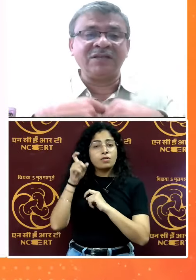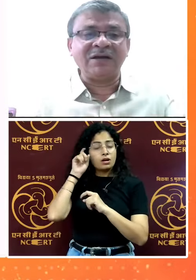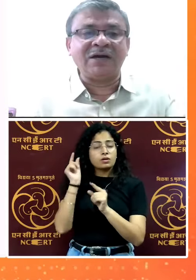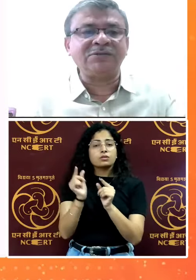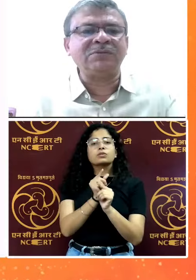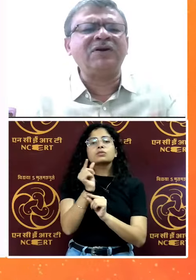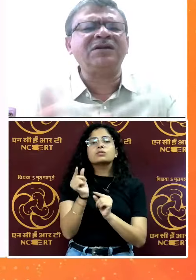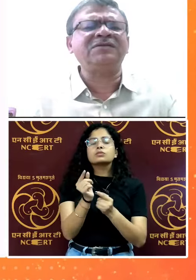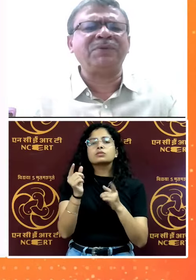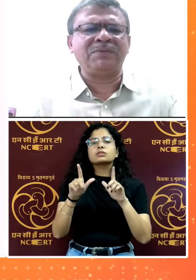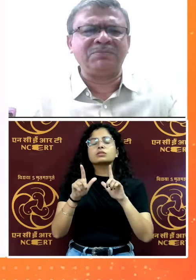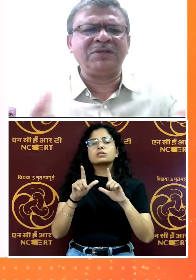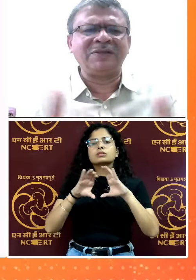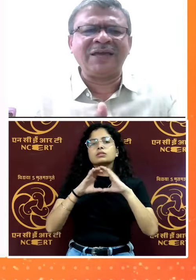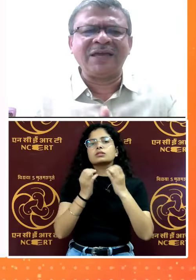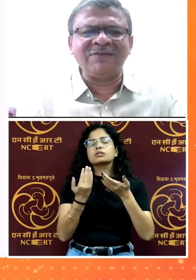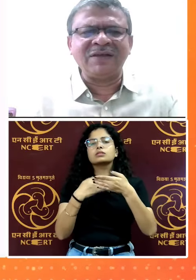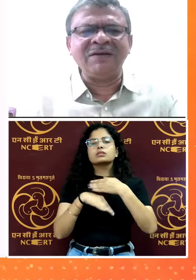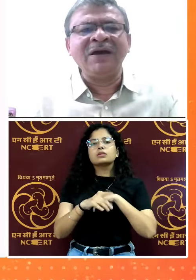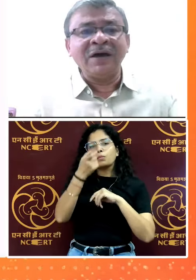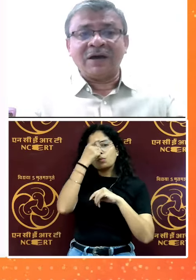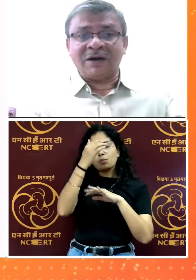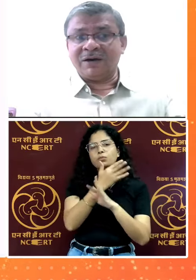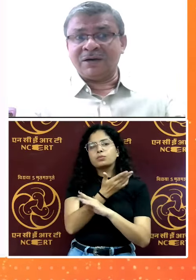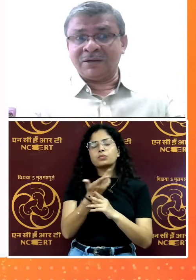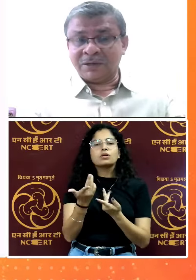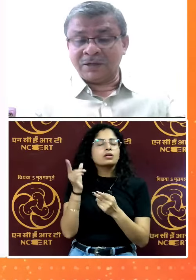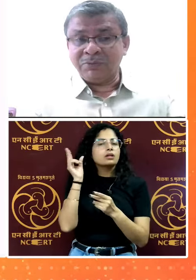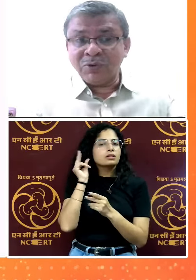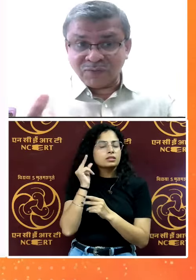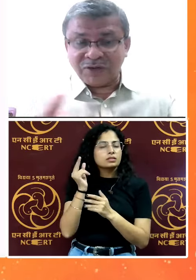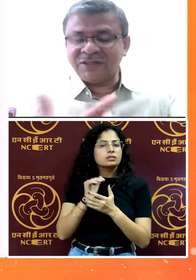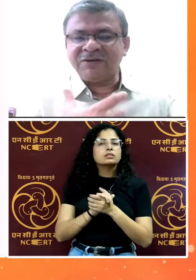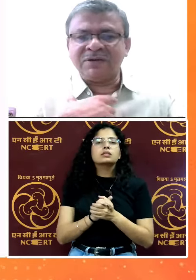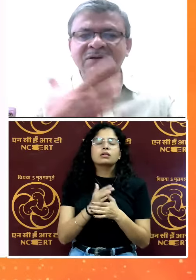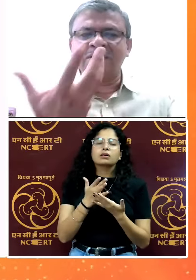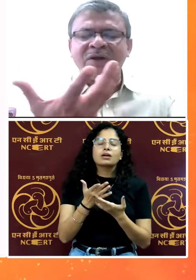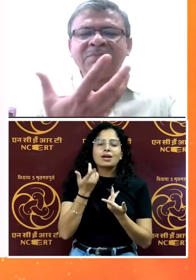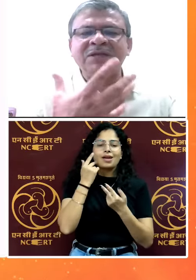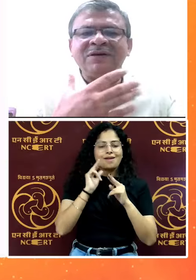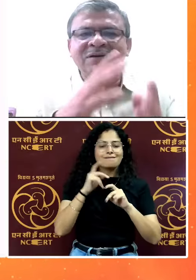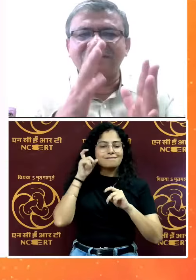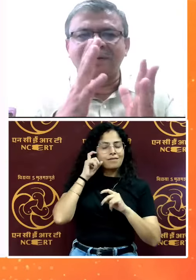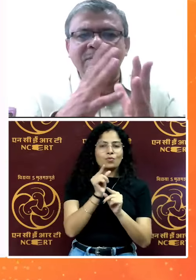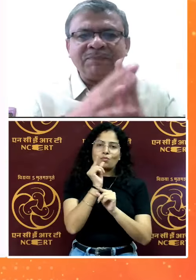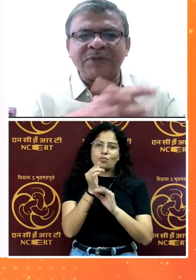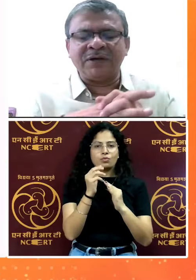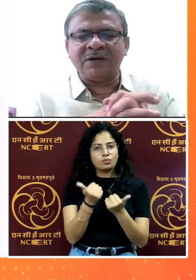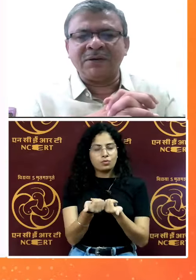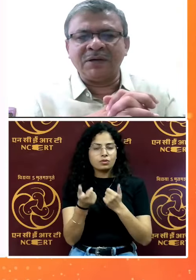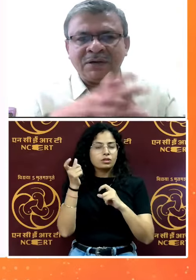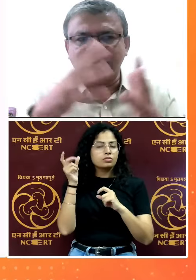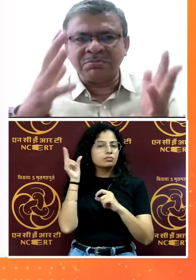aids in the classroom, what is the problem? They can listen beautifully. That will be the